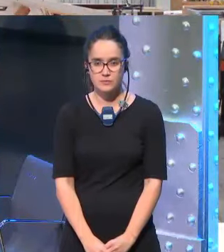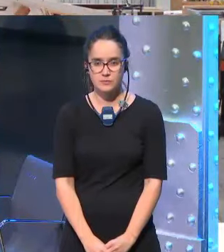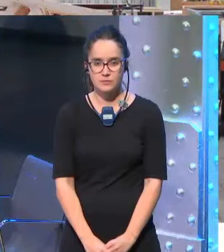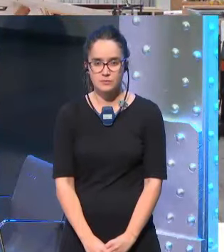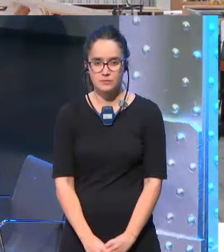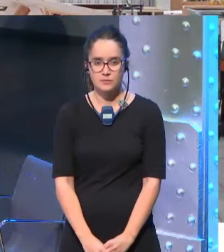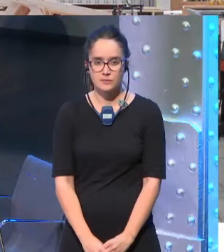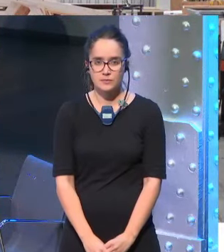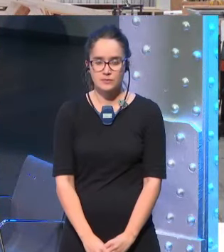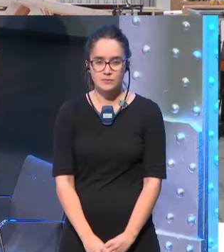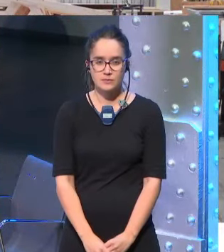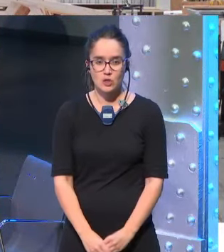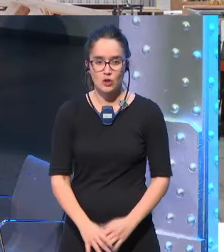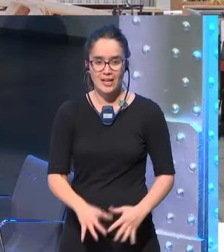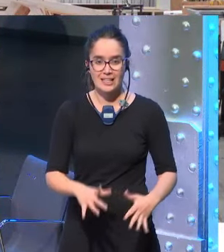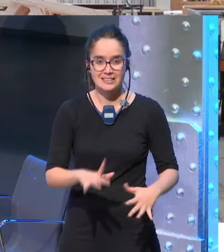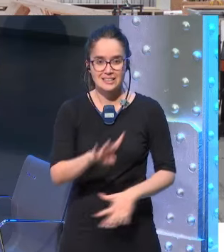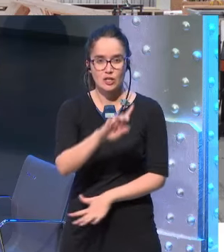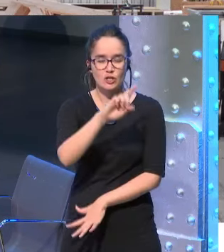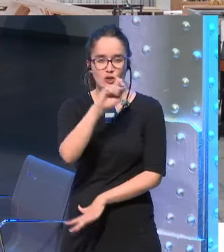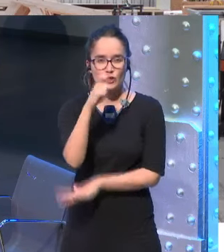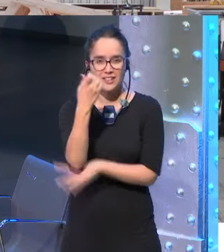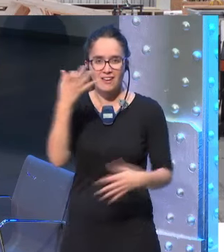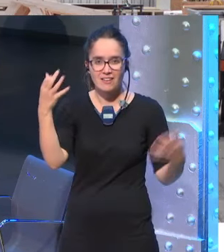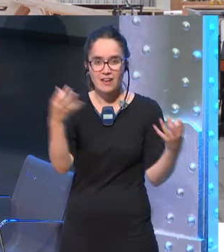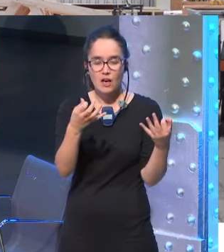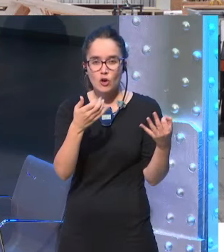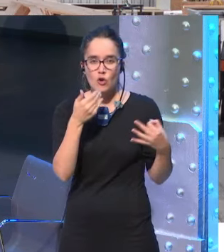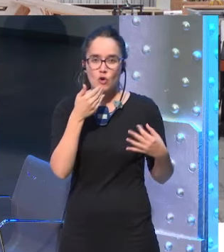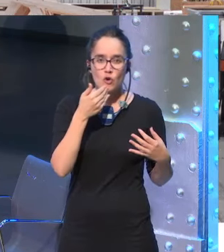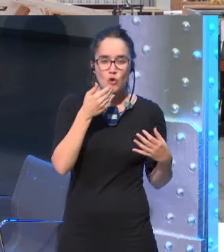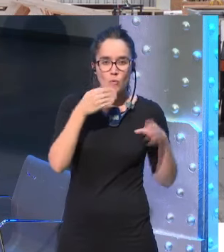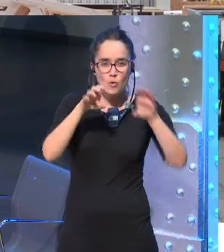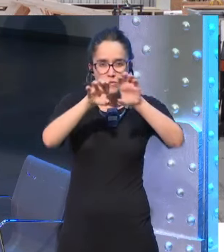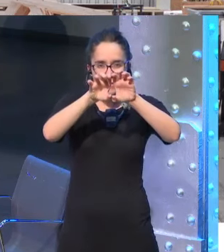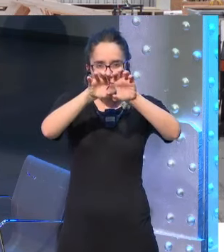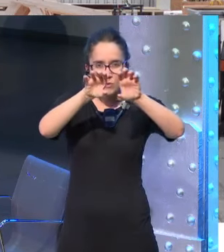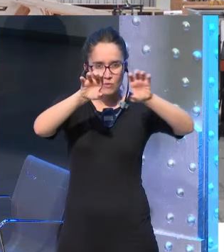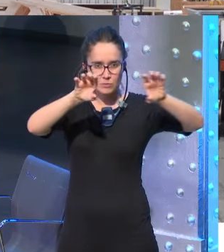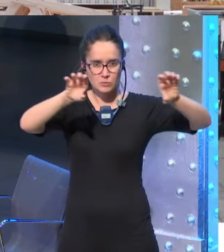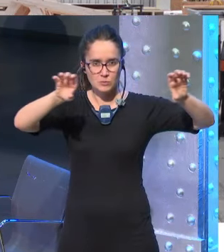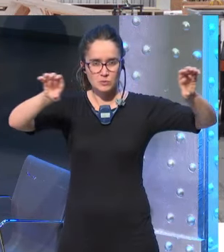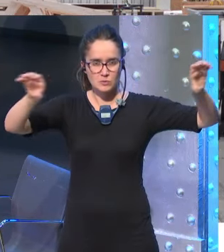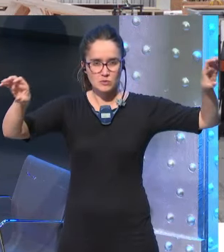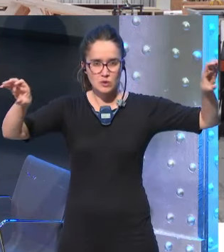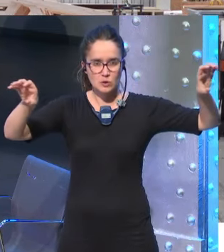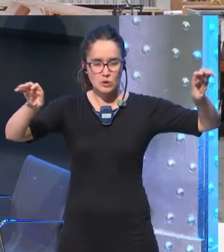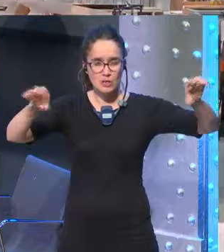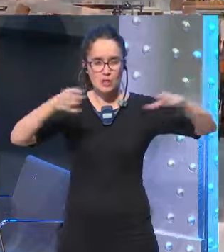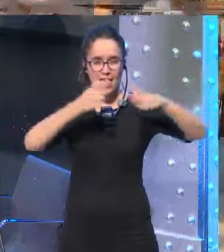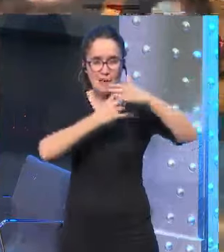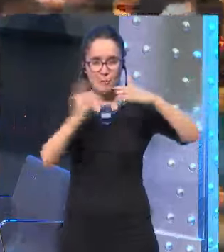And what you really get is something, again, like a 3D printed beam, but here it's not printed from dust